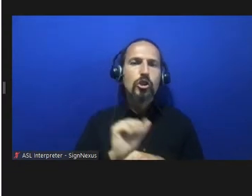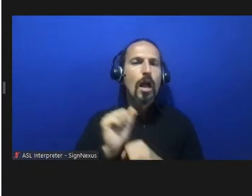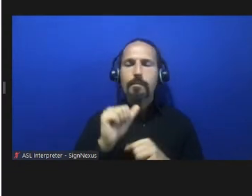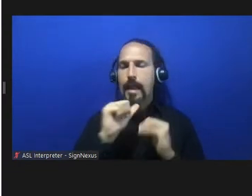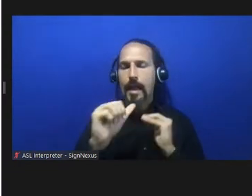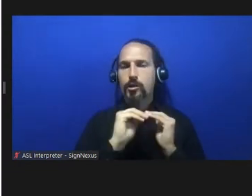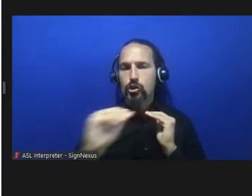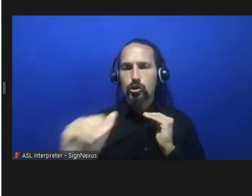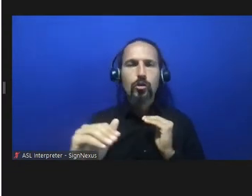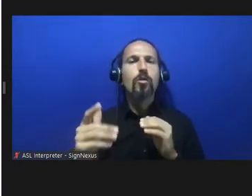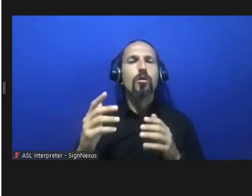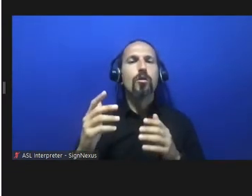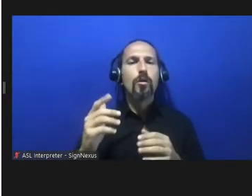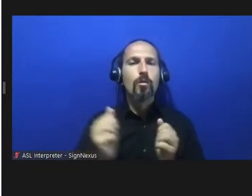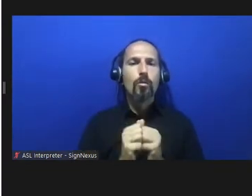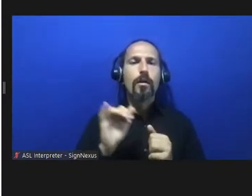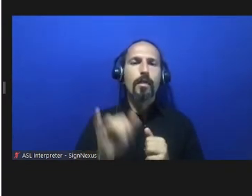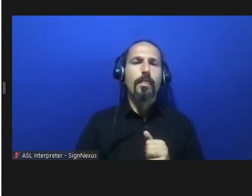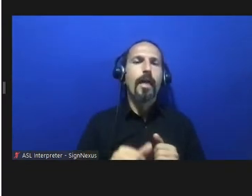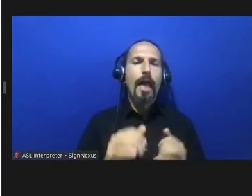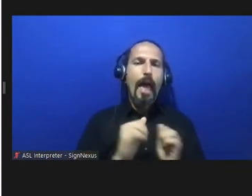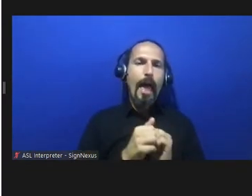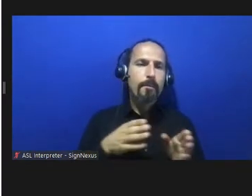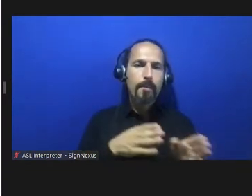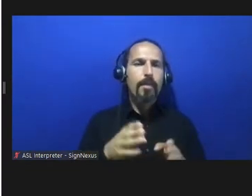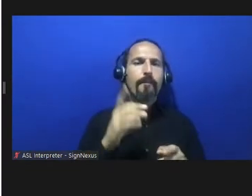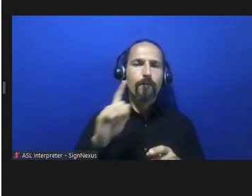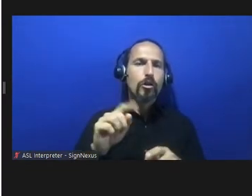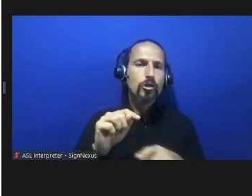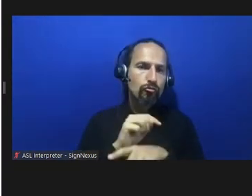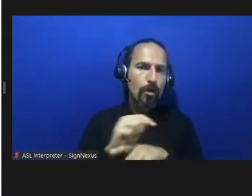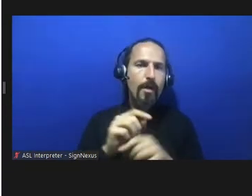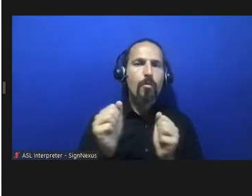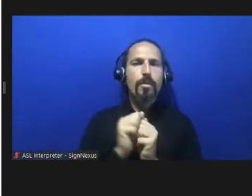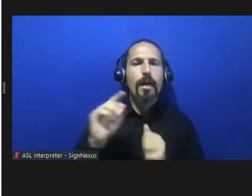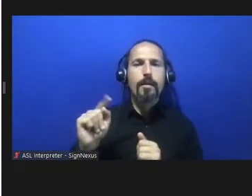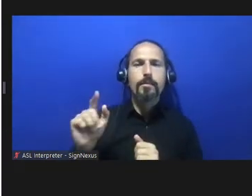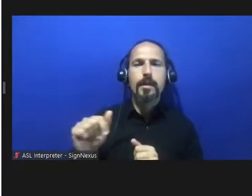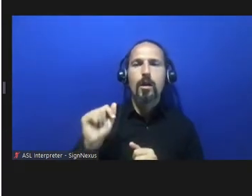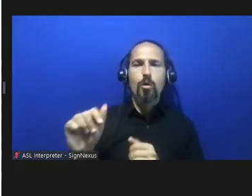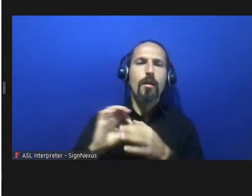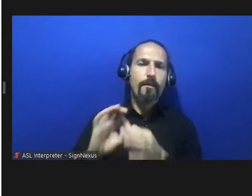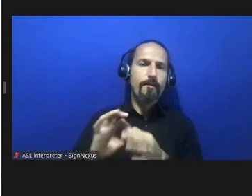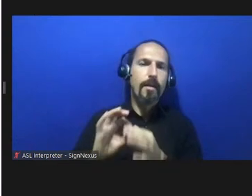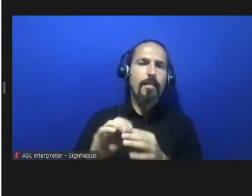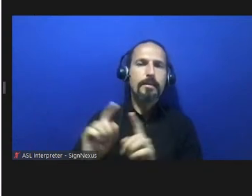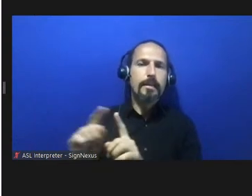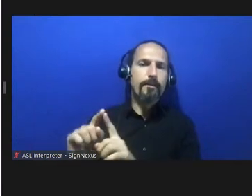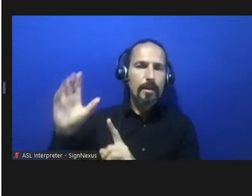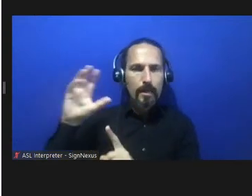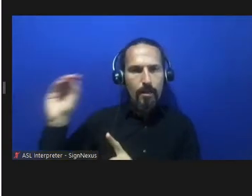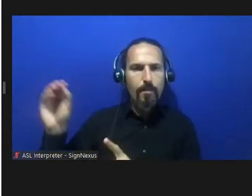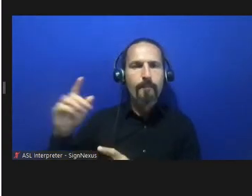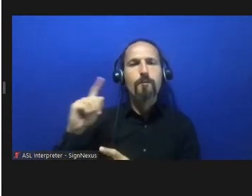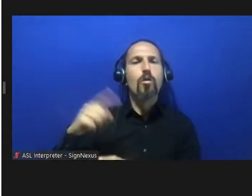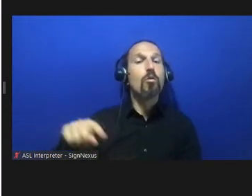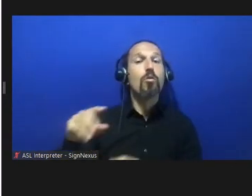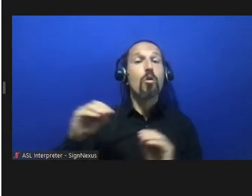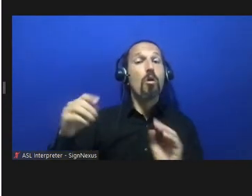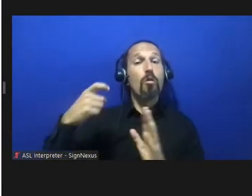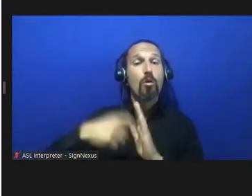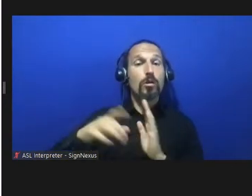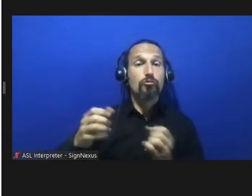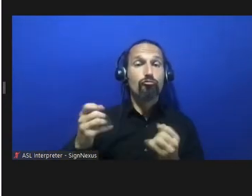with a direct pathway to licensing training and job placement with mta or its affiliated vendors at no cost to the drivers